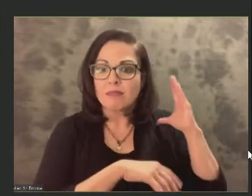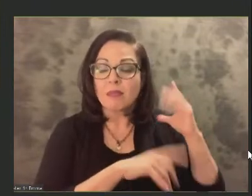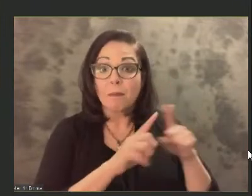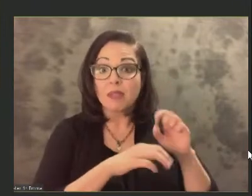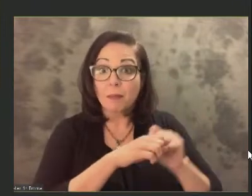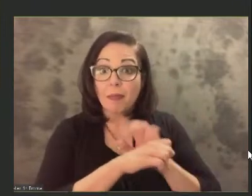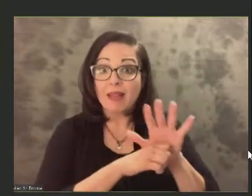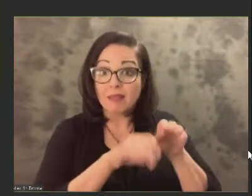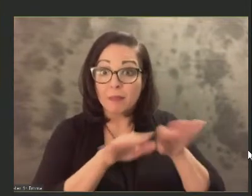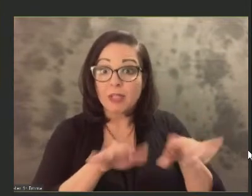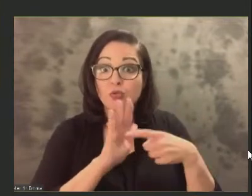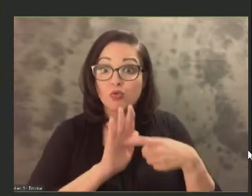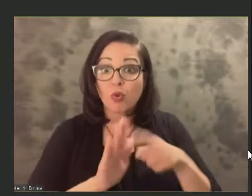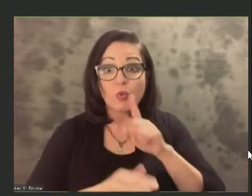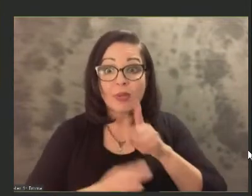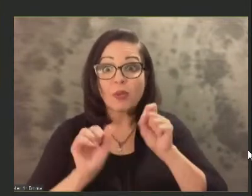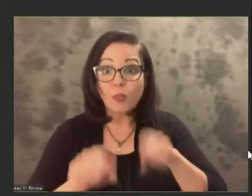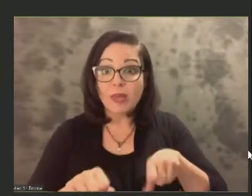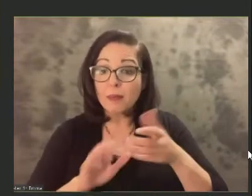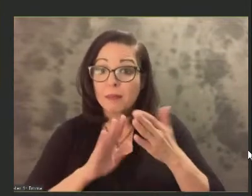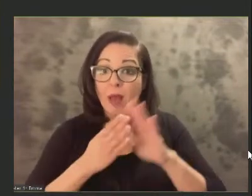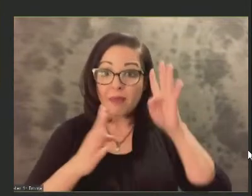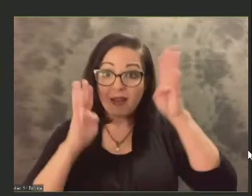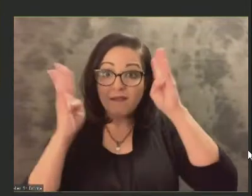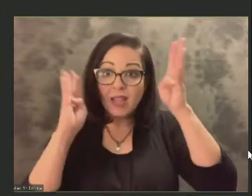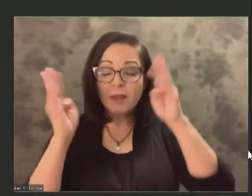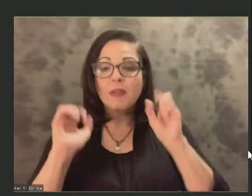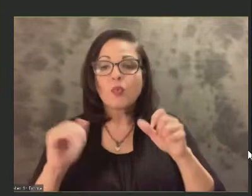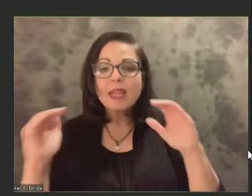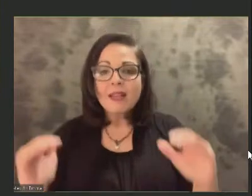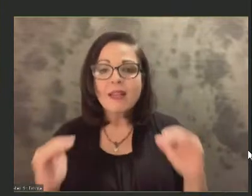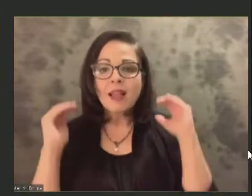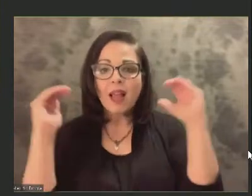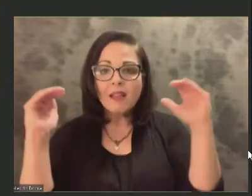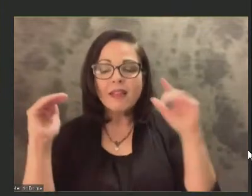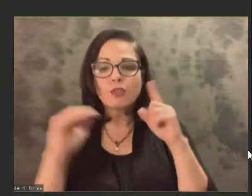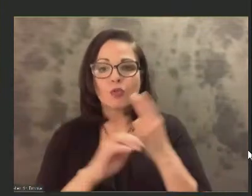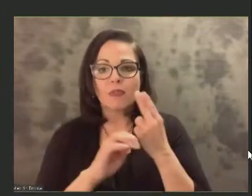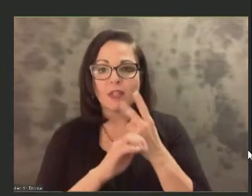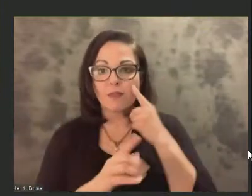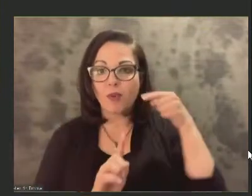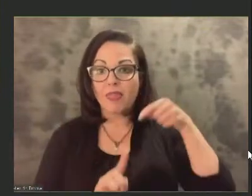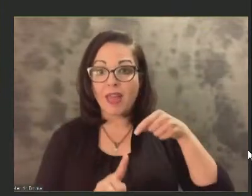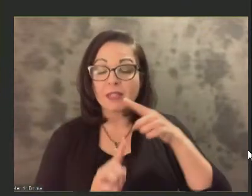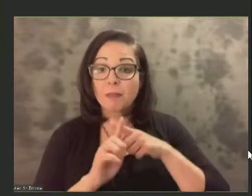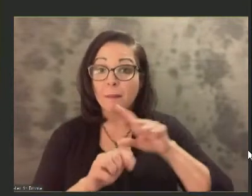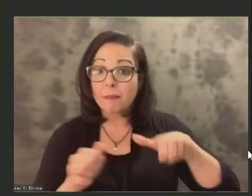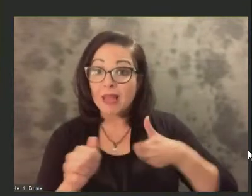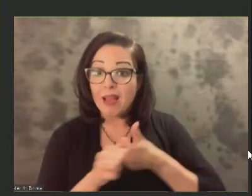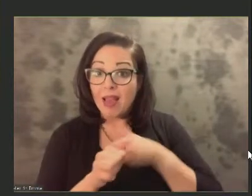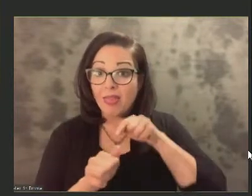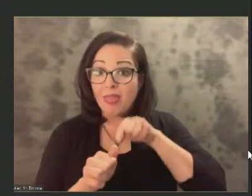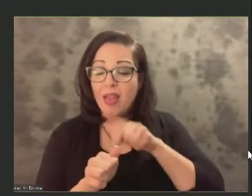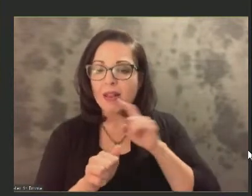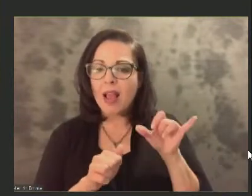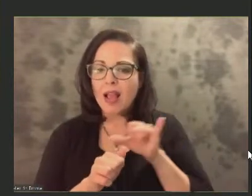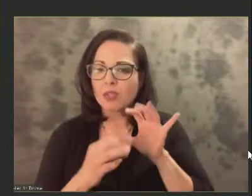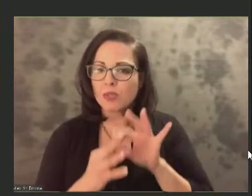that actually we can be quite innovative and we could elevate the utilization of that. But behind that, as was pointed